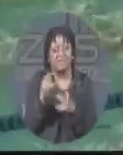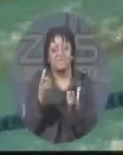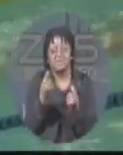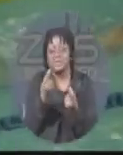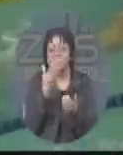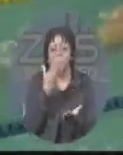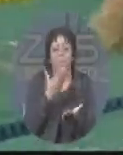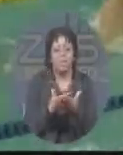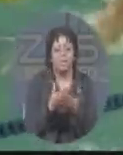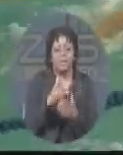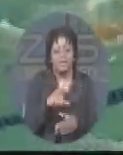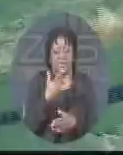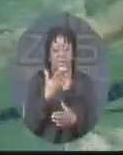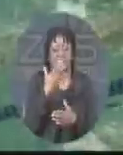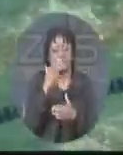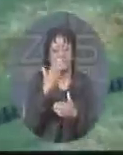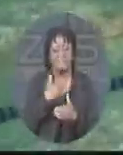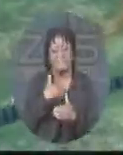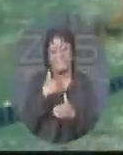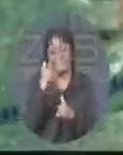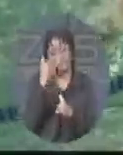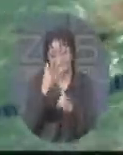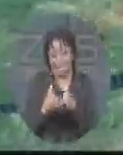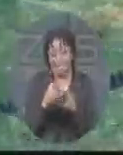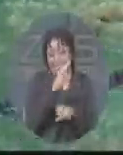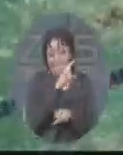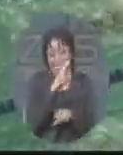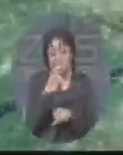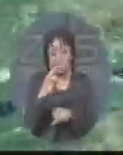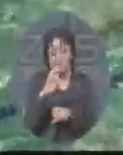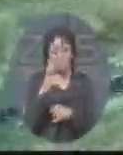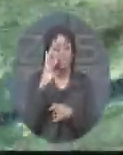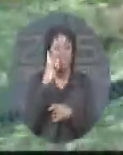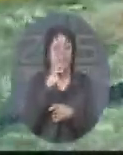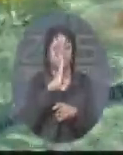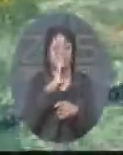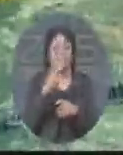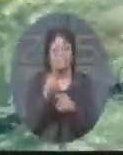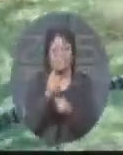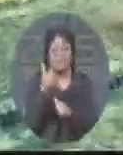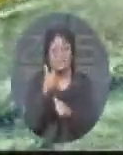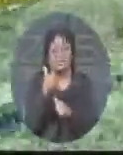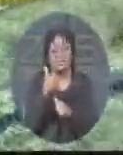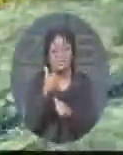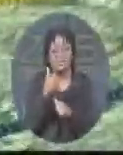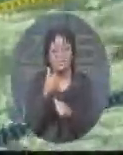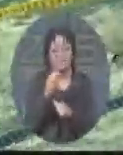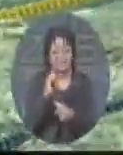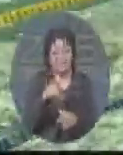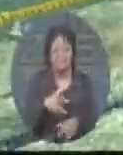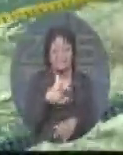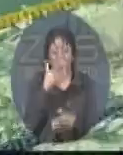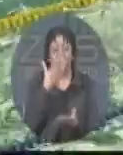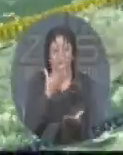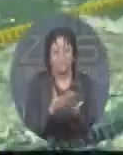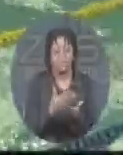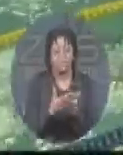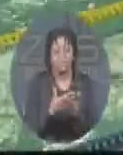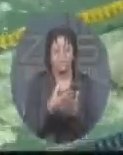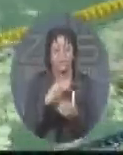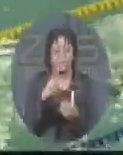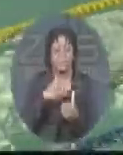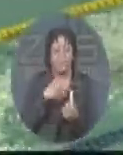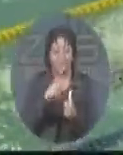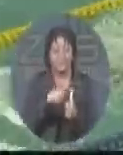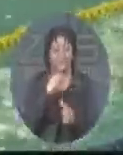I feel like my last 100 could have been a second or two faster, so hopefully next time. But it felt really good being first year 15-17, coming in the